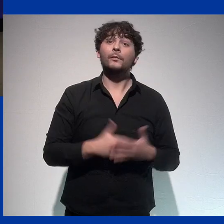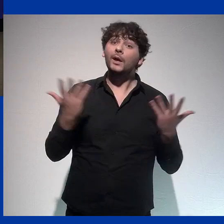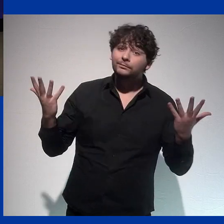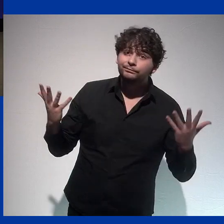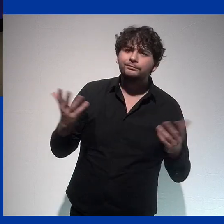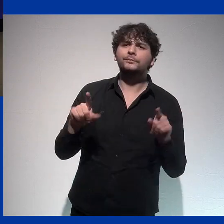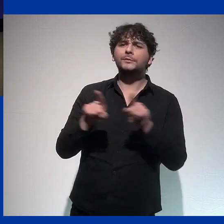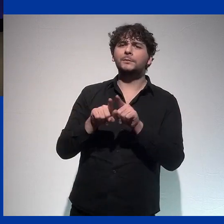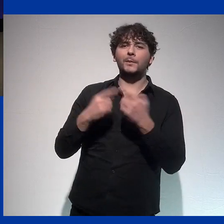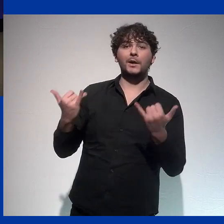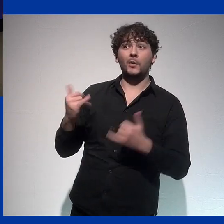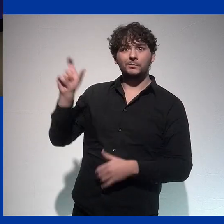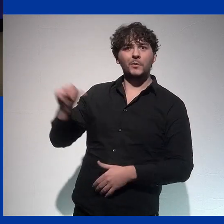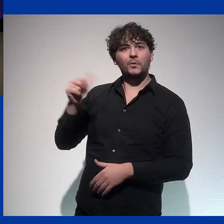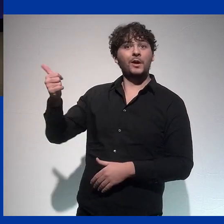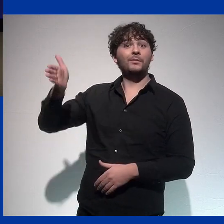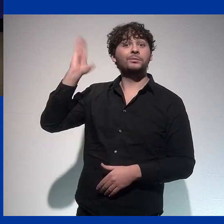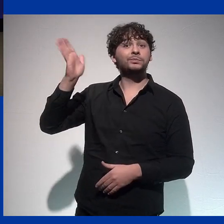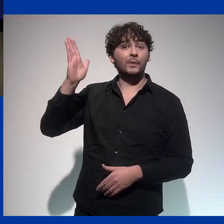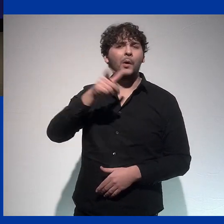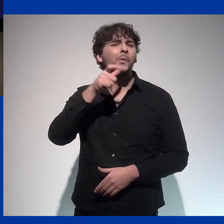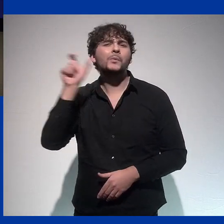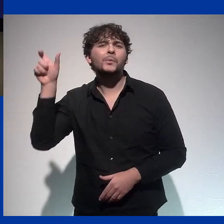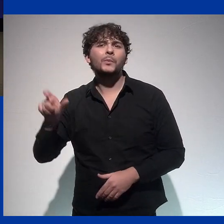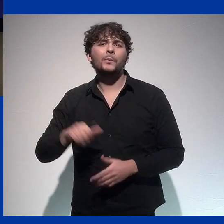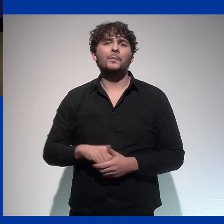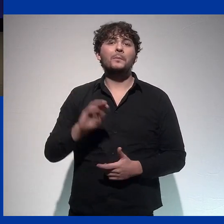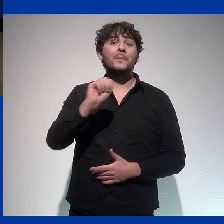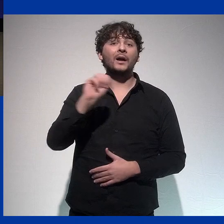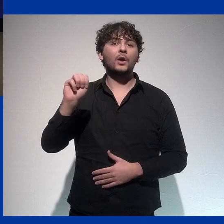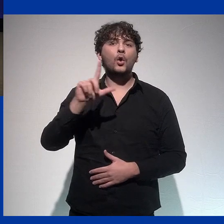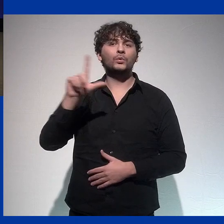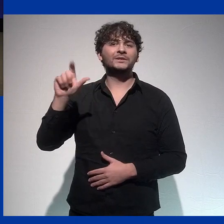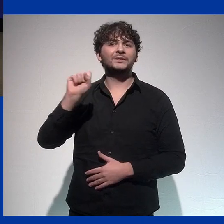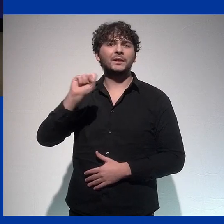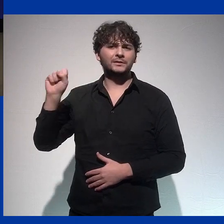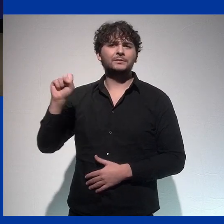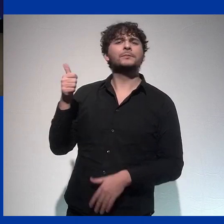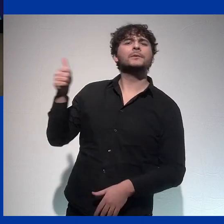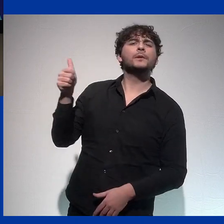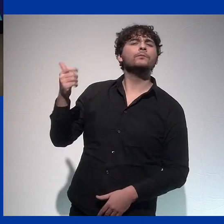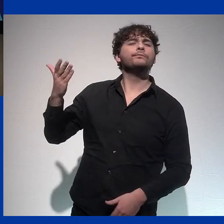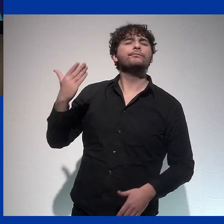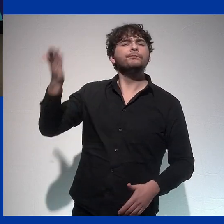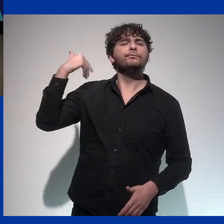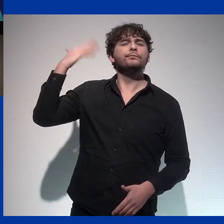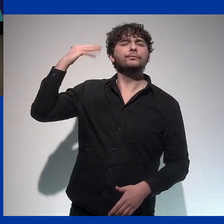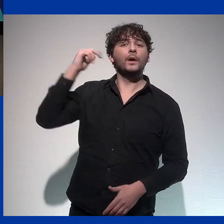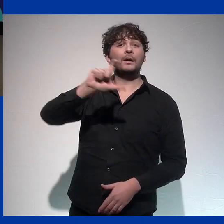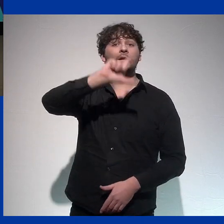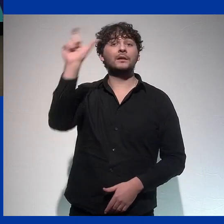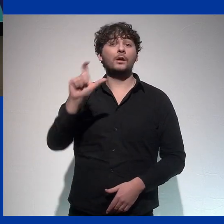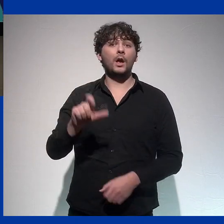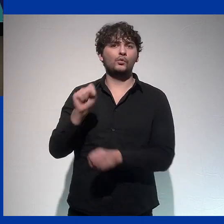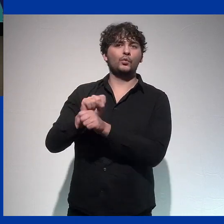Youth Policies and the Universal Civic Service of the Ministry for Youth and Sports in Italy. And we would like to